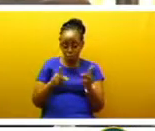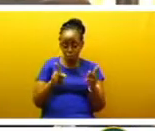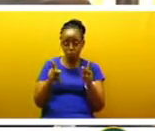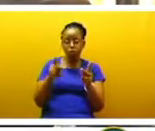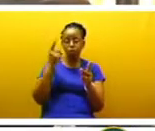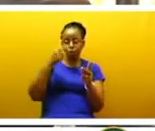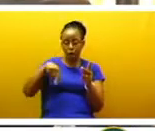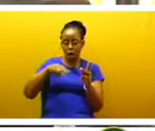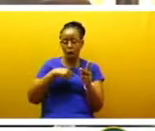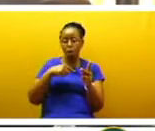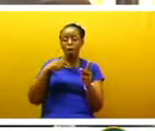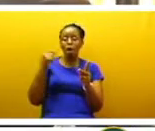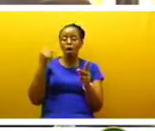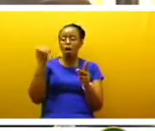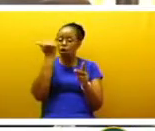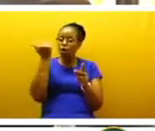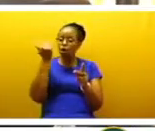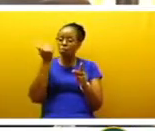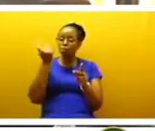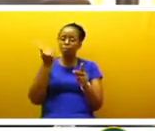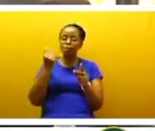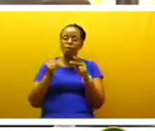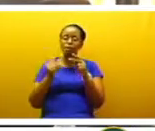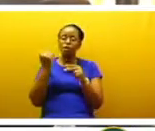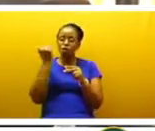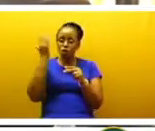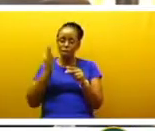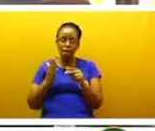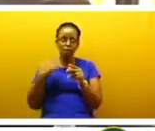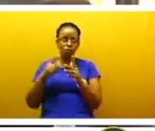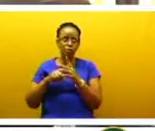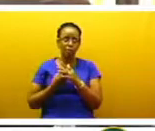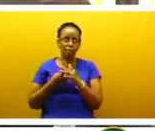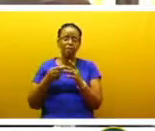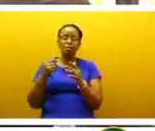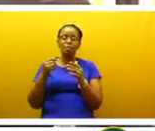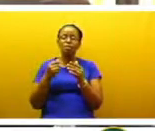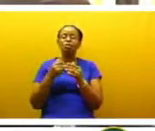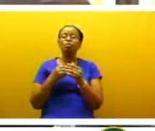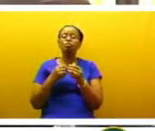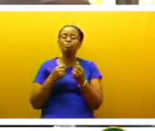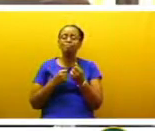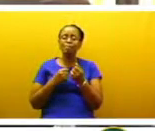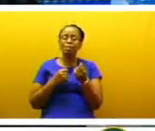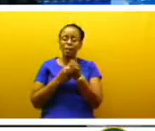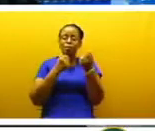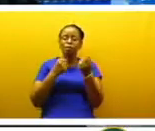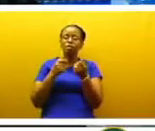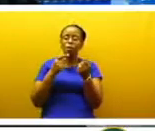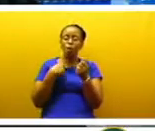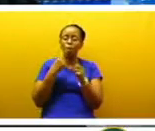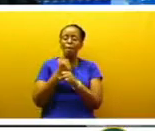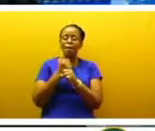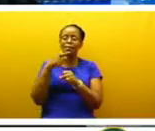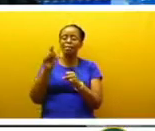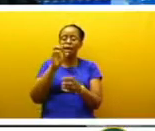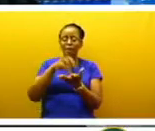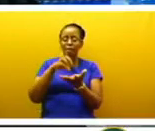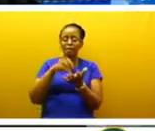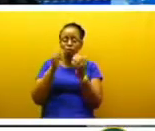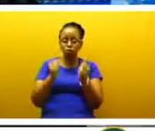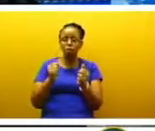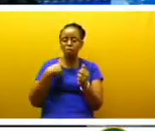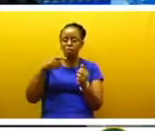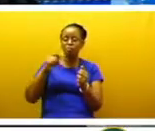our learned colleagues to rehash their case afresh and to introduce